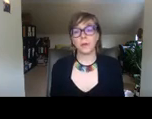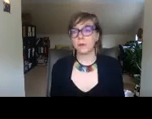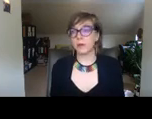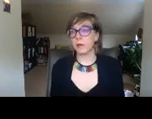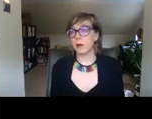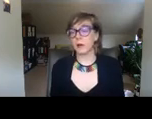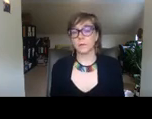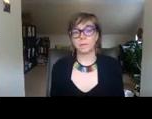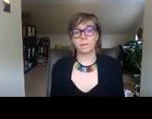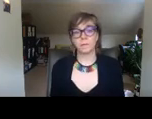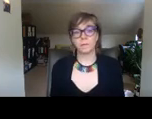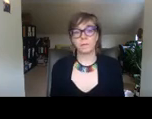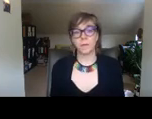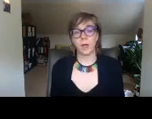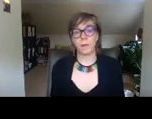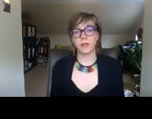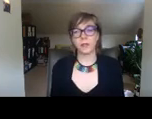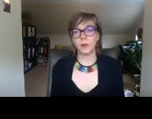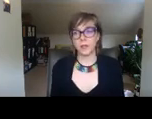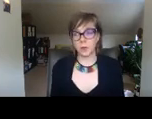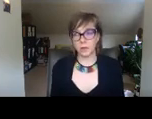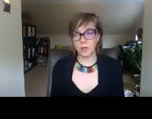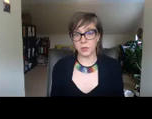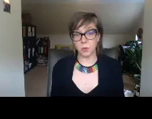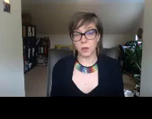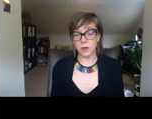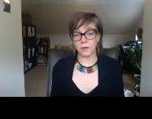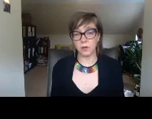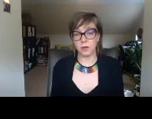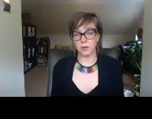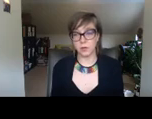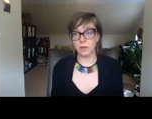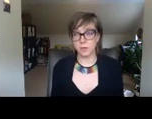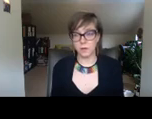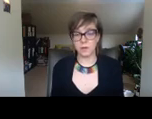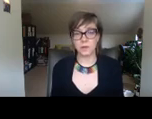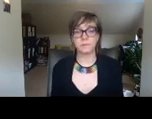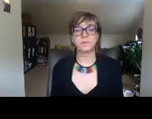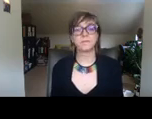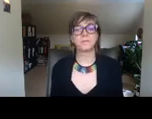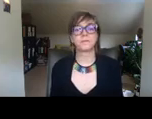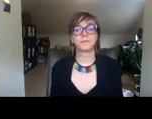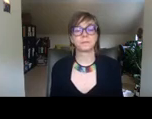Very briefly, I'm going to summarize what I think has worked, and I've already touched on some of this.